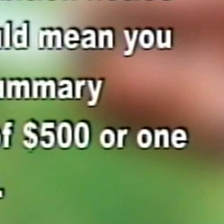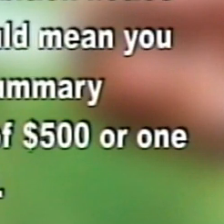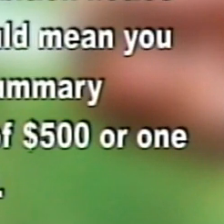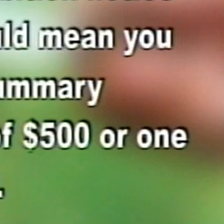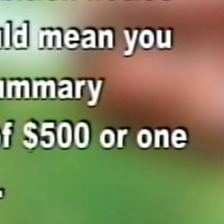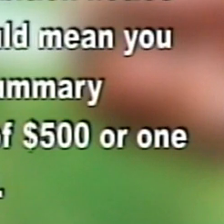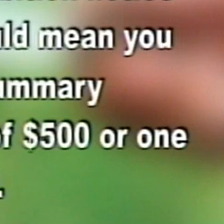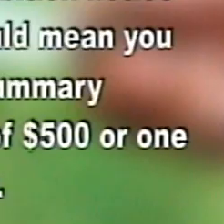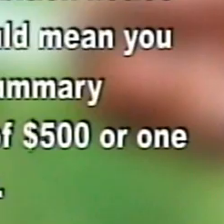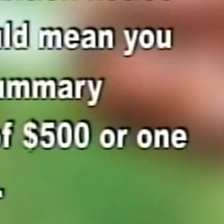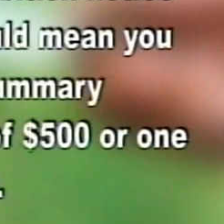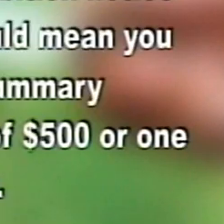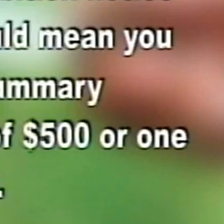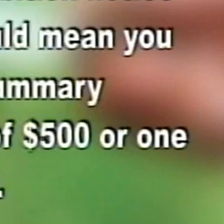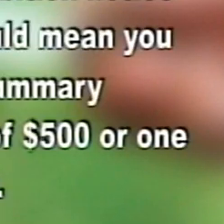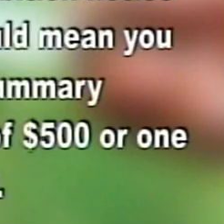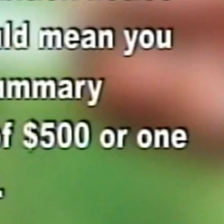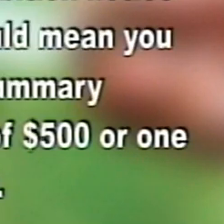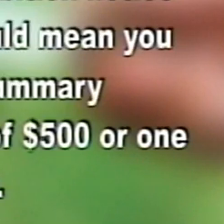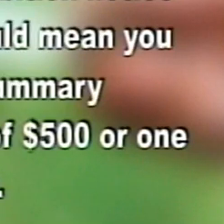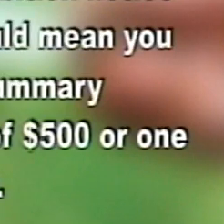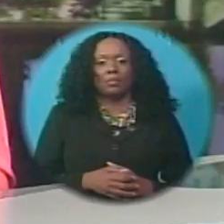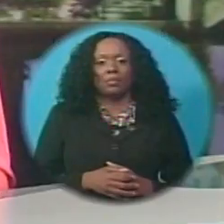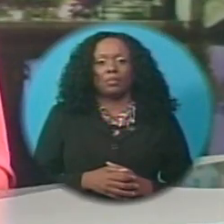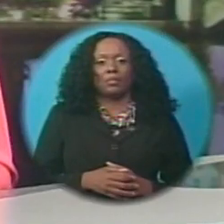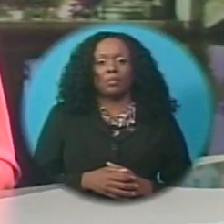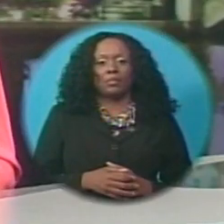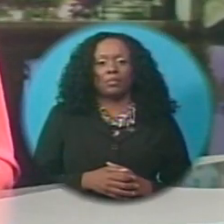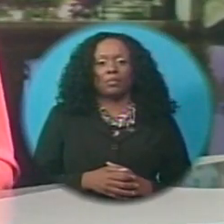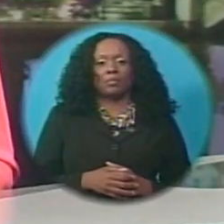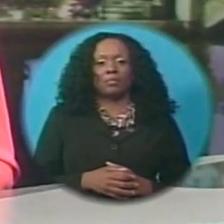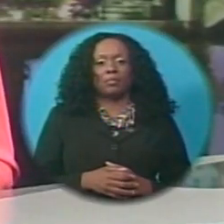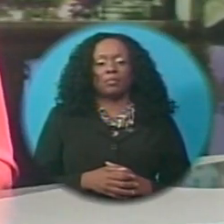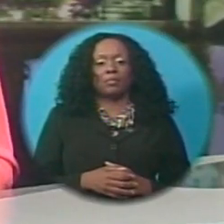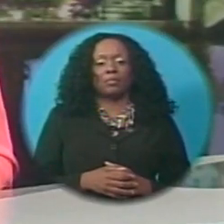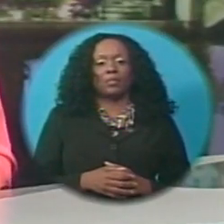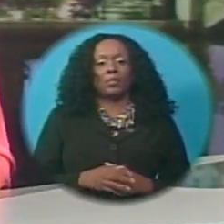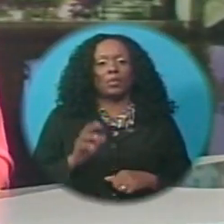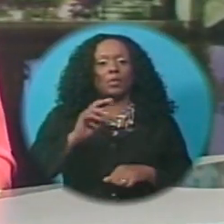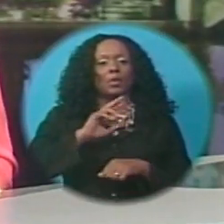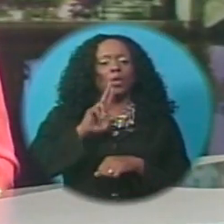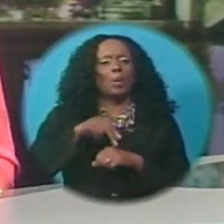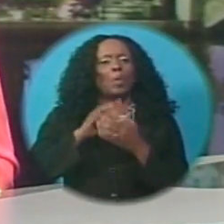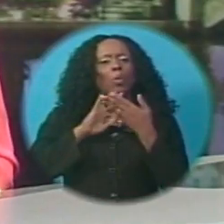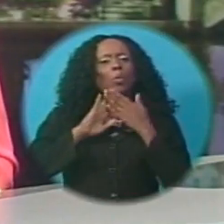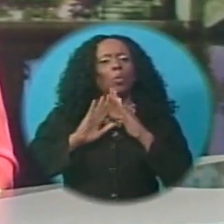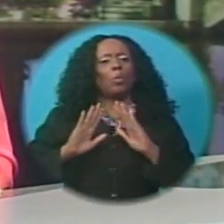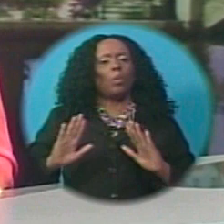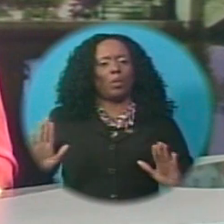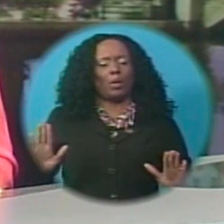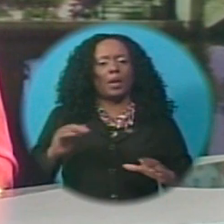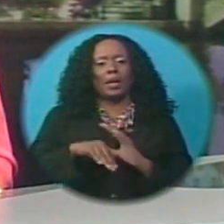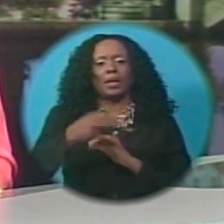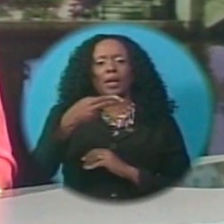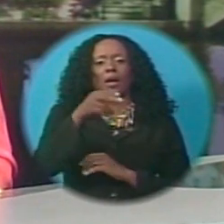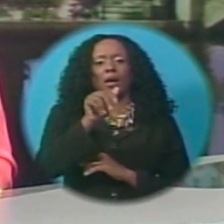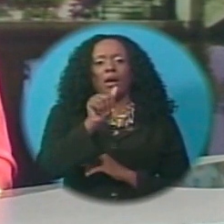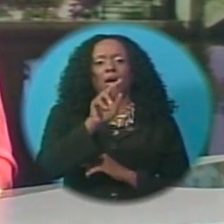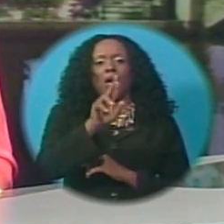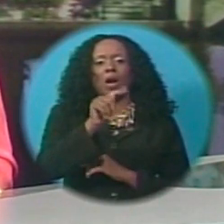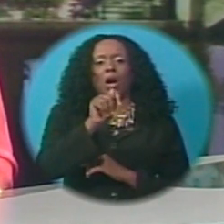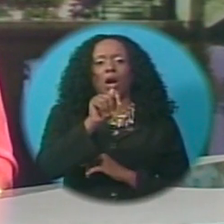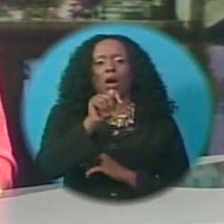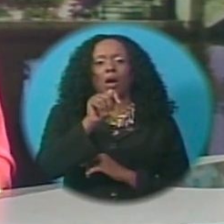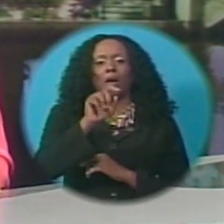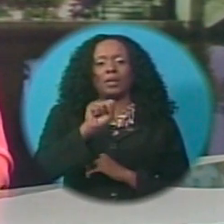31st. Shane Seeley, CBC News. The usual stillness at September Square and Hart's Gap in St. Michael was